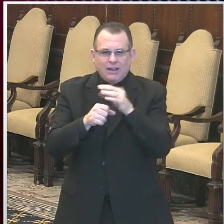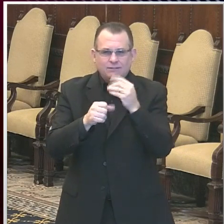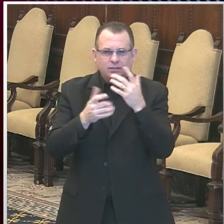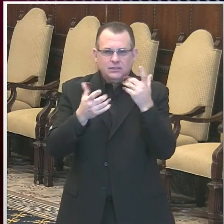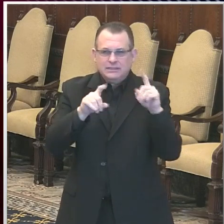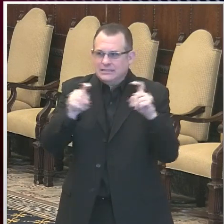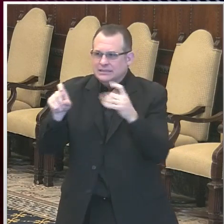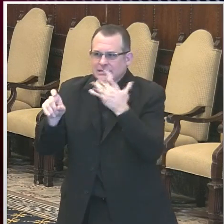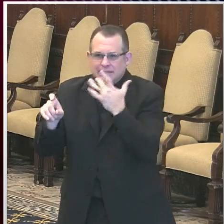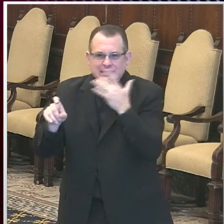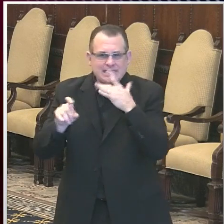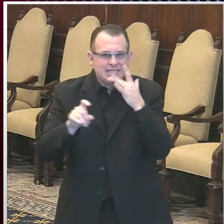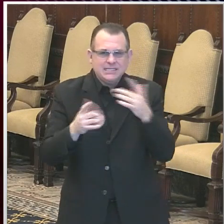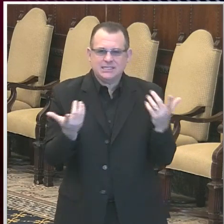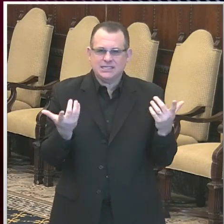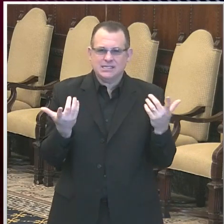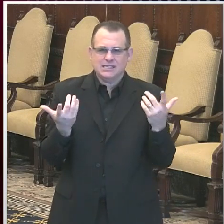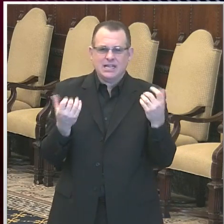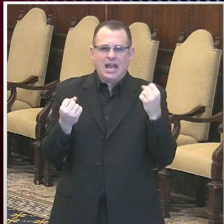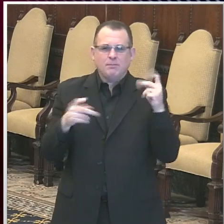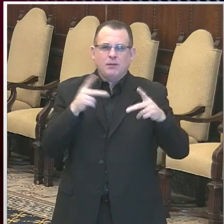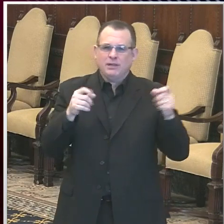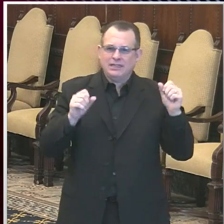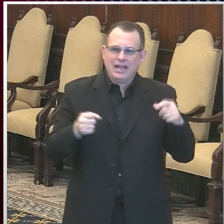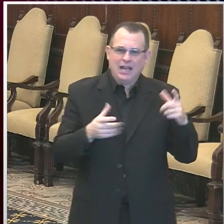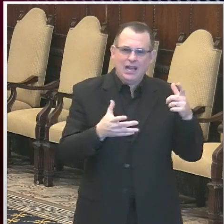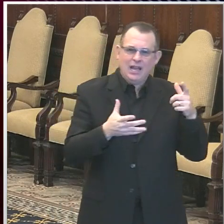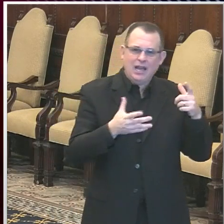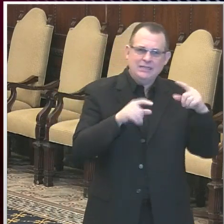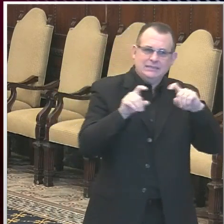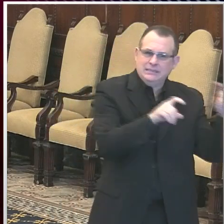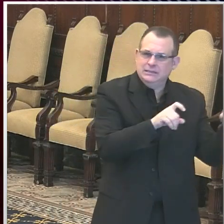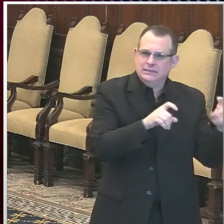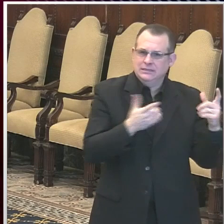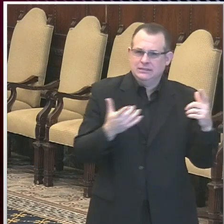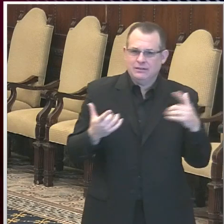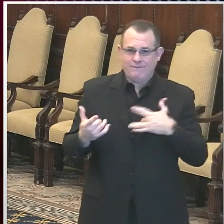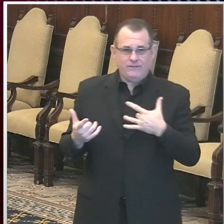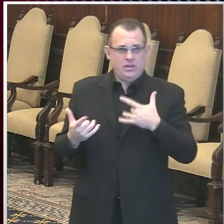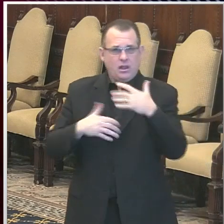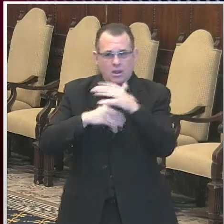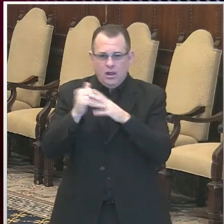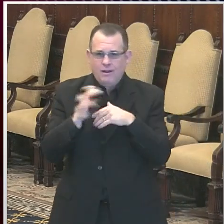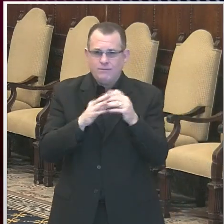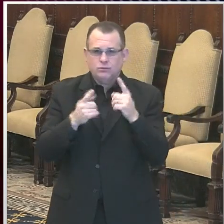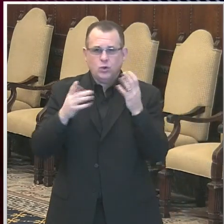of the population do you need to test before you'd be medically comfortable reopening?